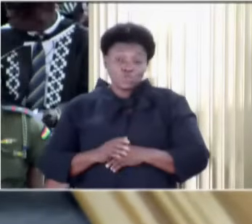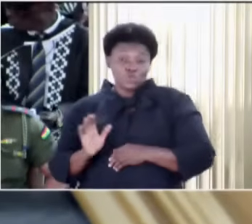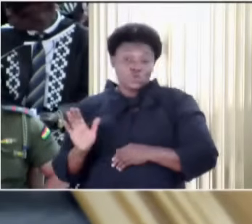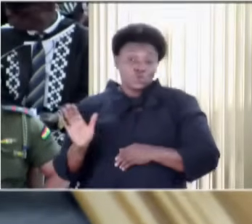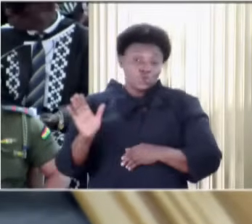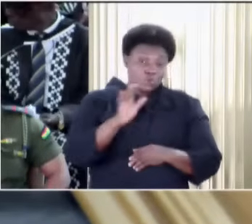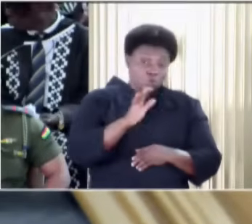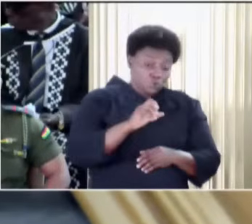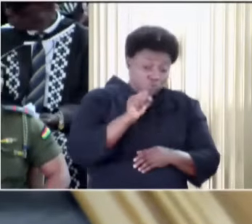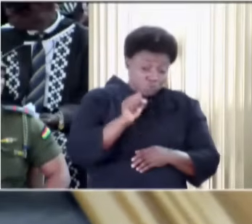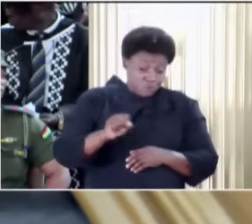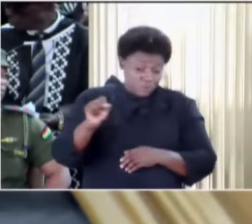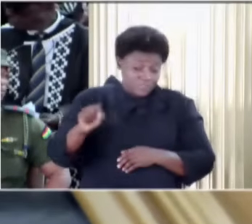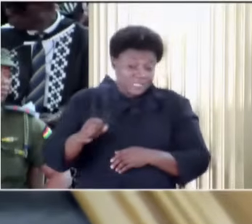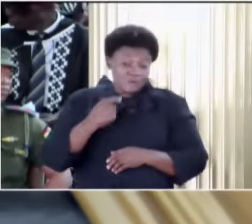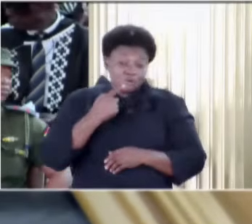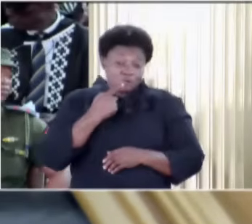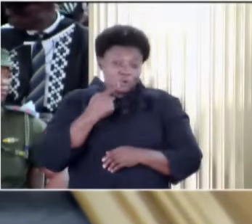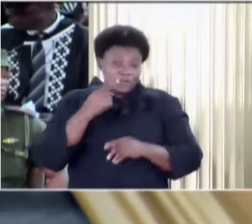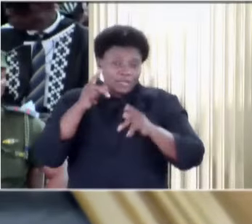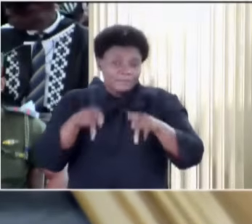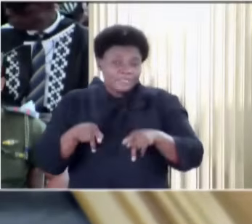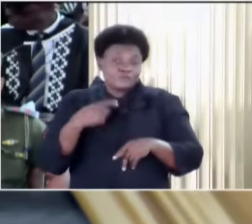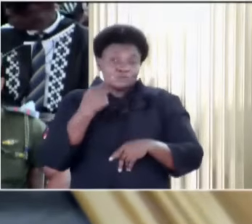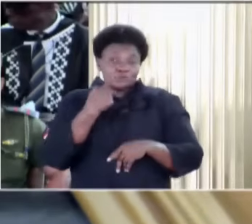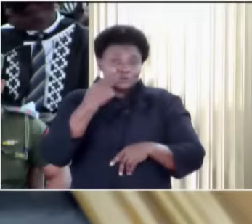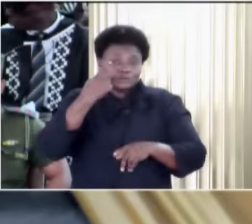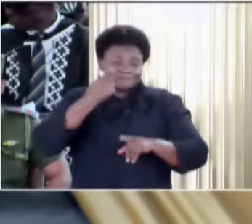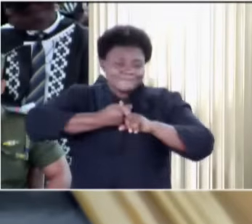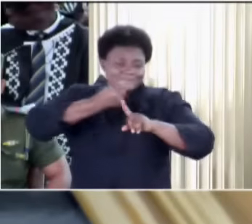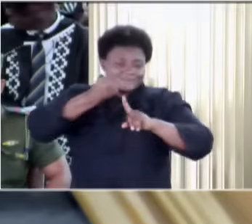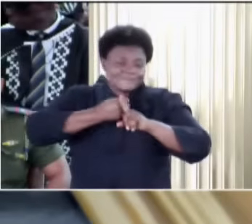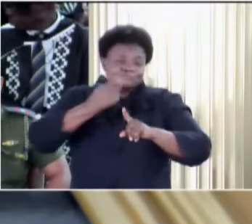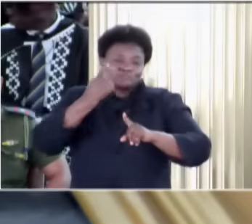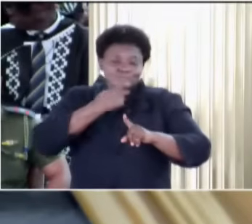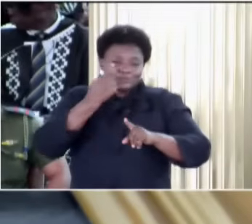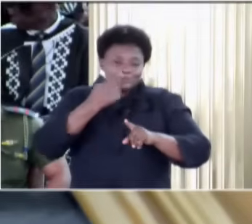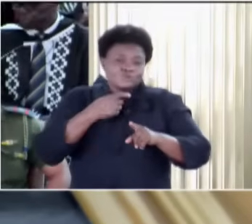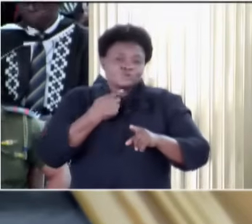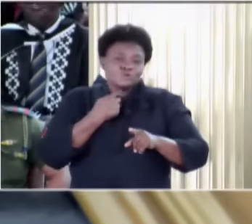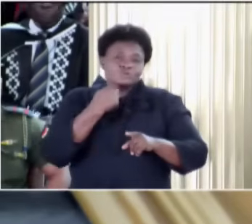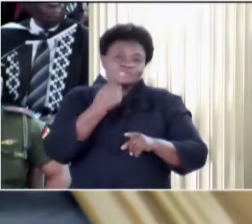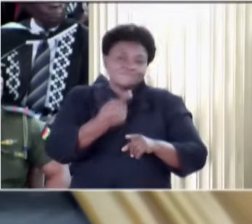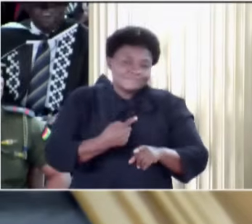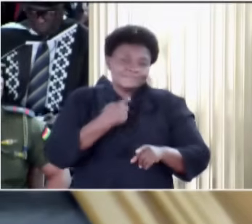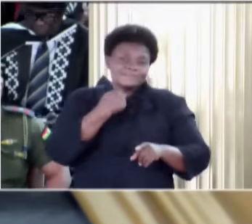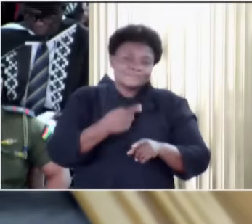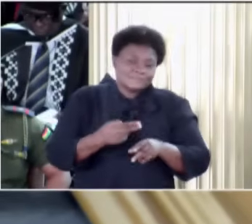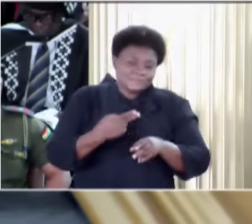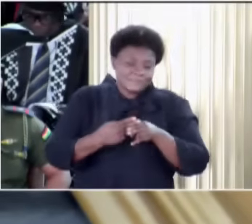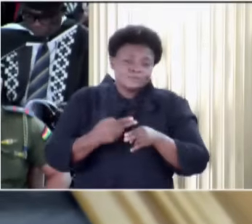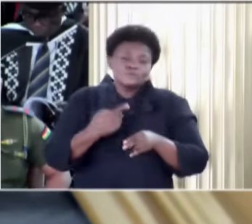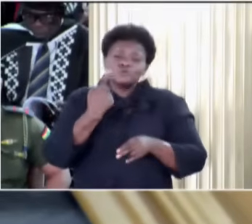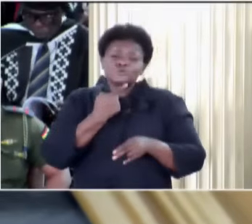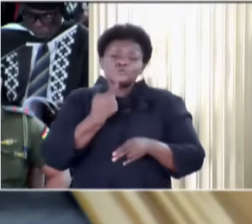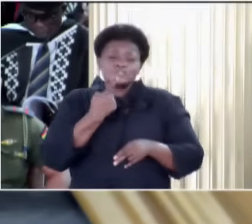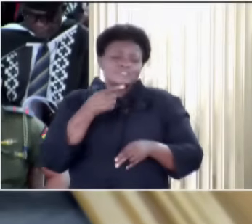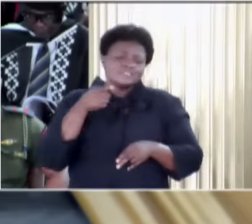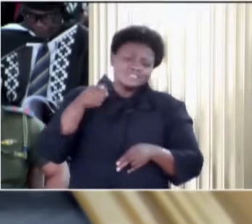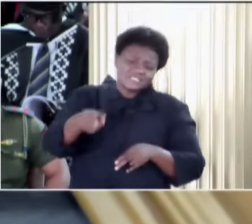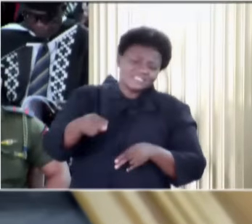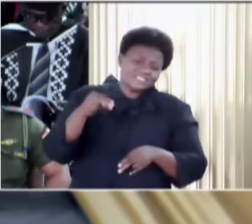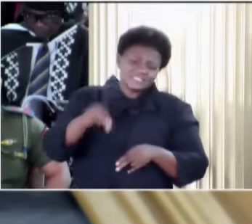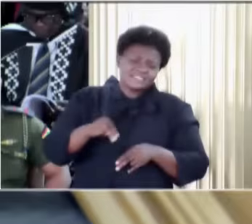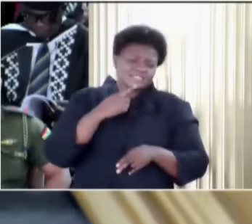the person who speaks up for you, who mentions your name, who says he or she deserves this